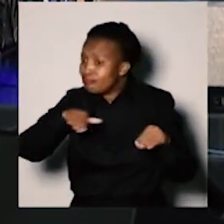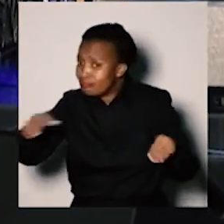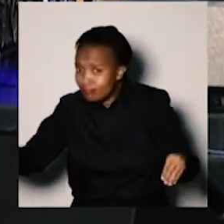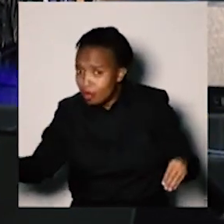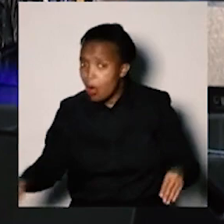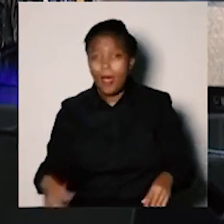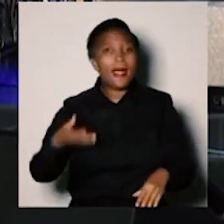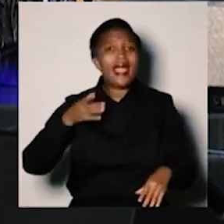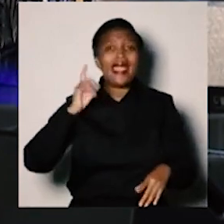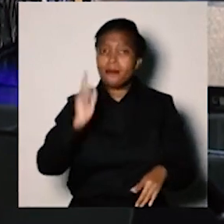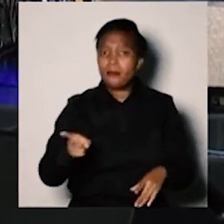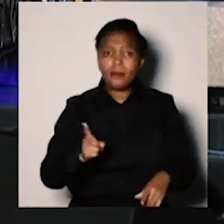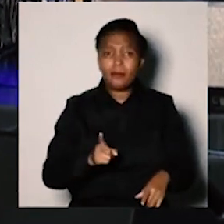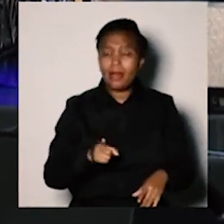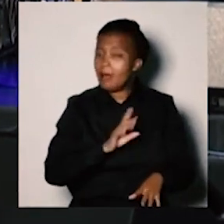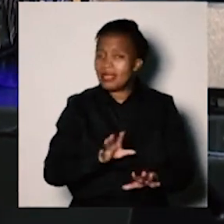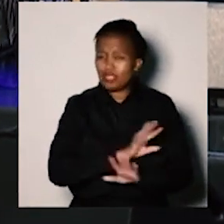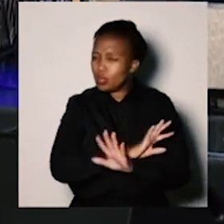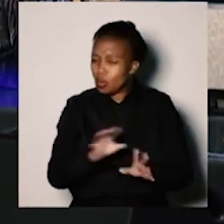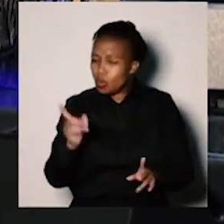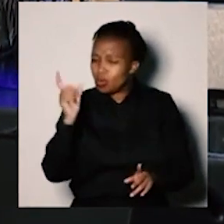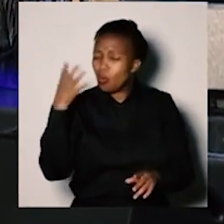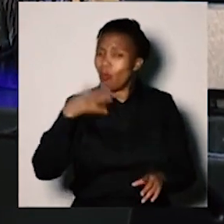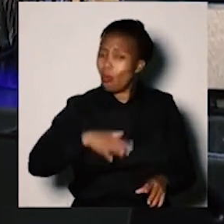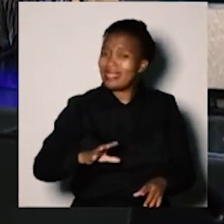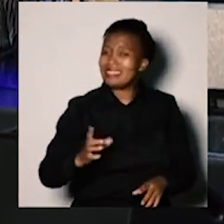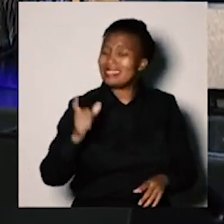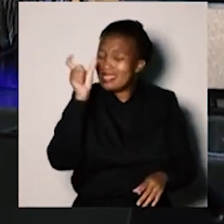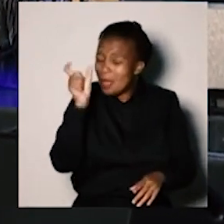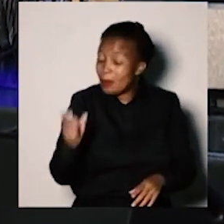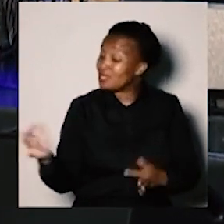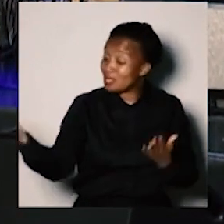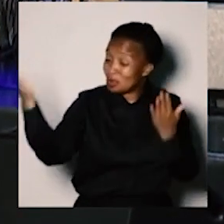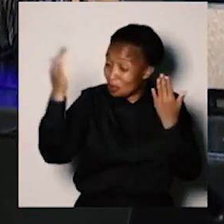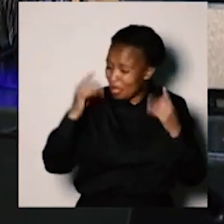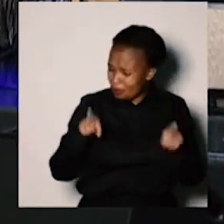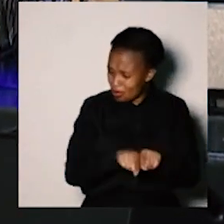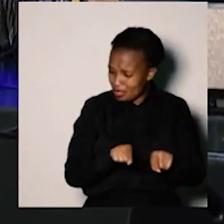anyone to come here. Like you always say, I will not wish this on my worst enemy.